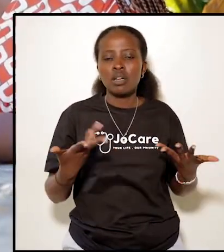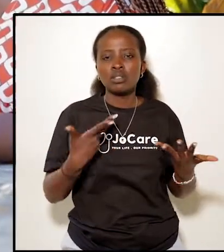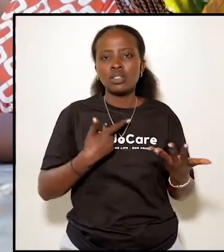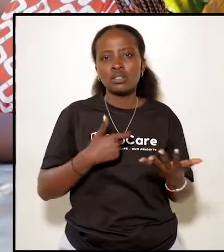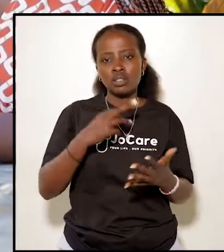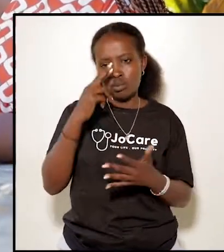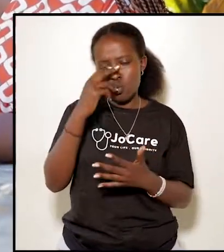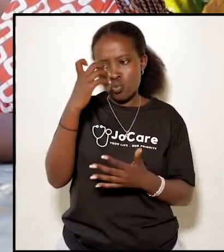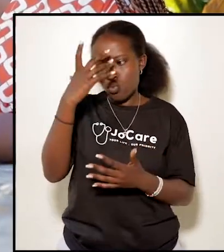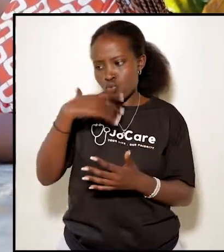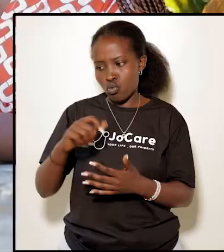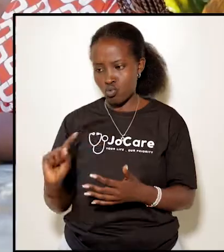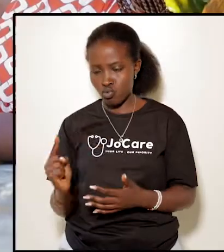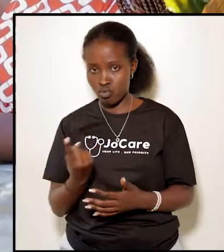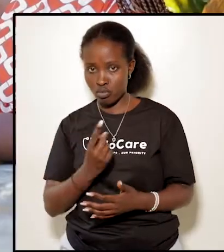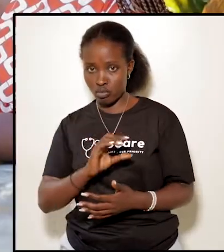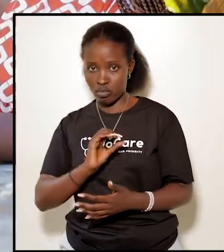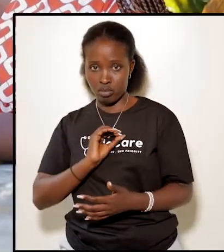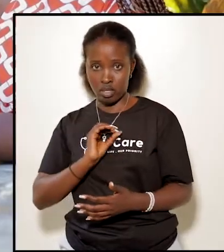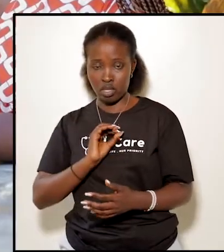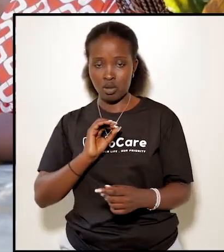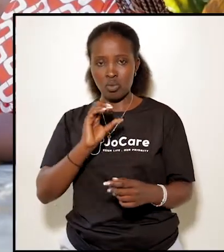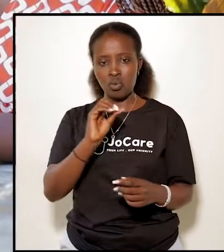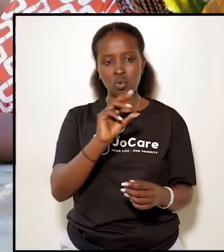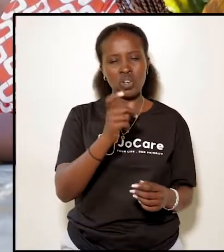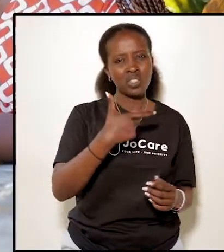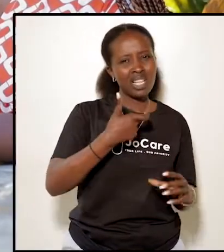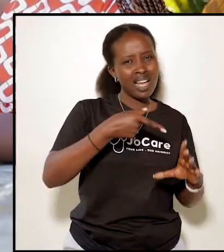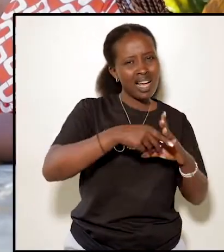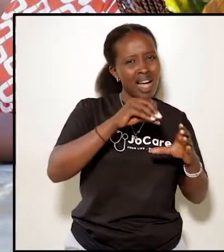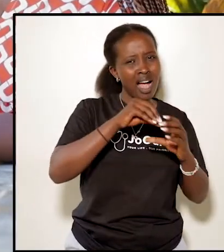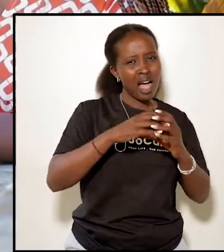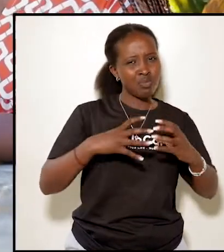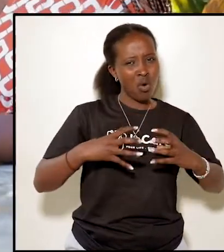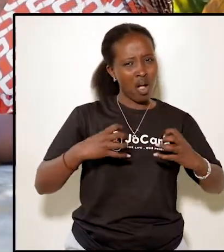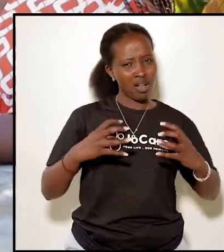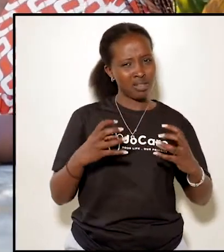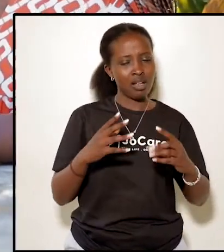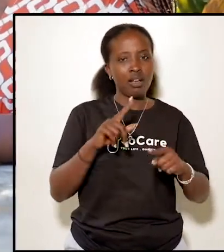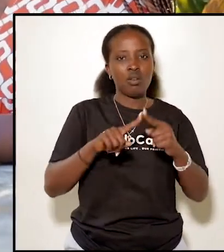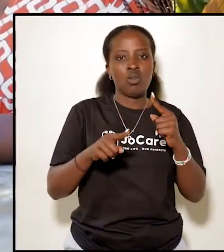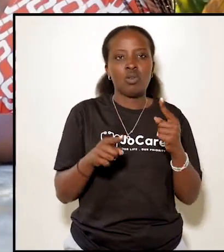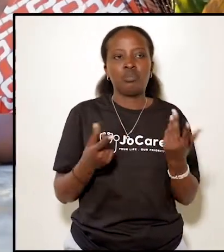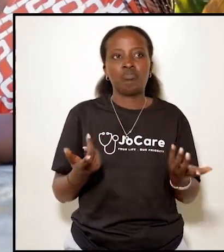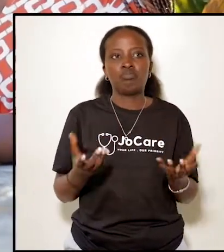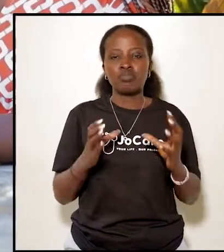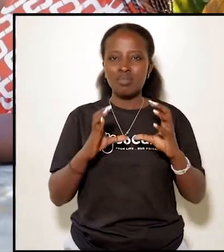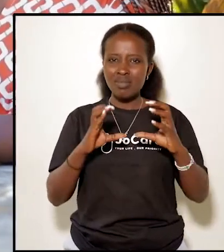should any individual have afraid of any cancer?